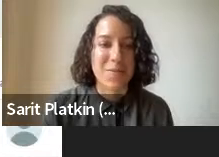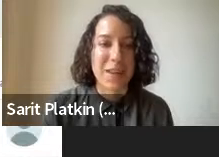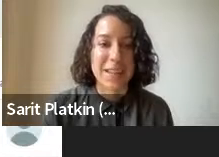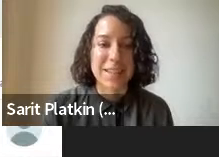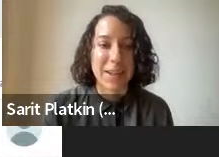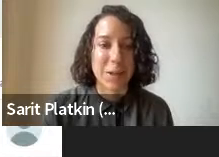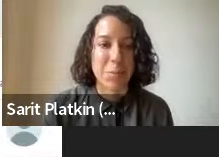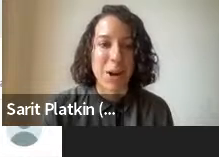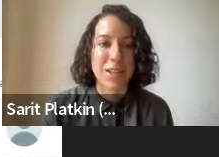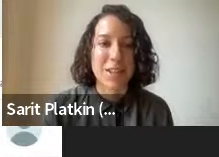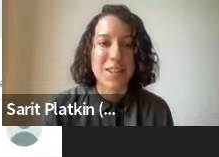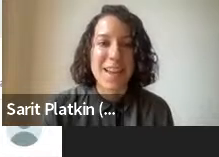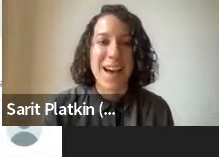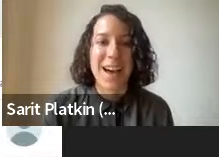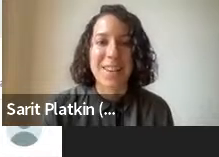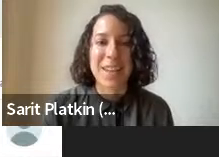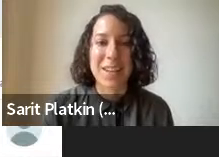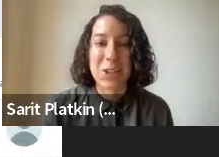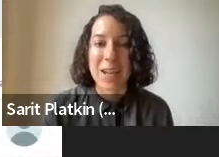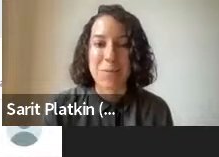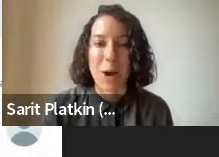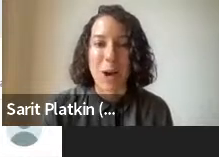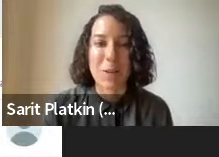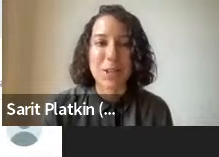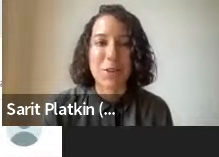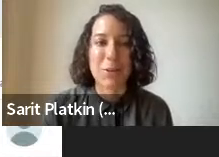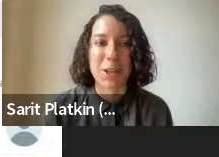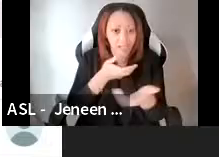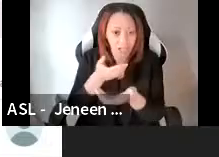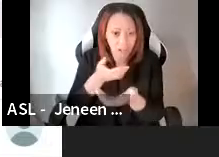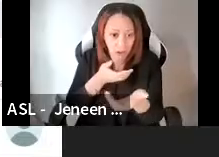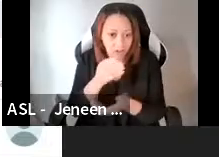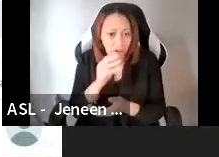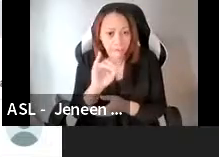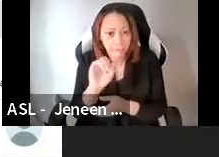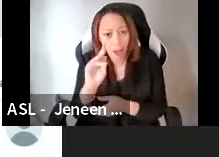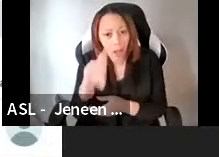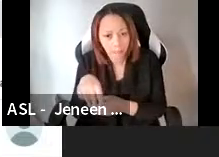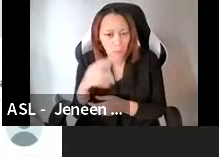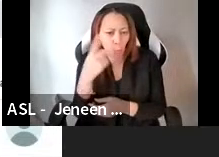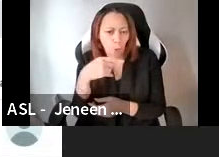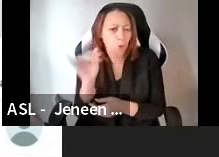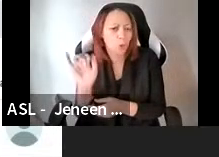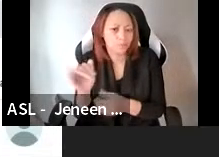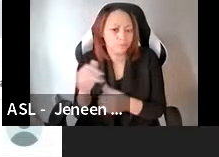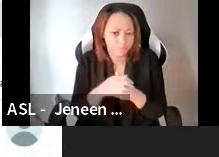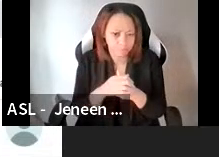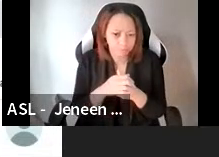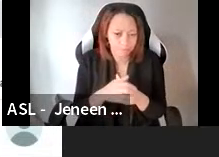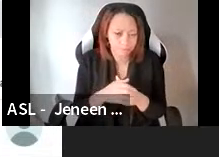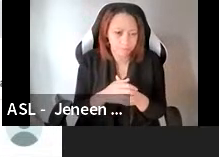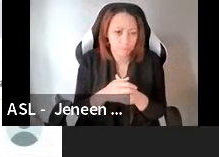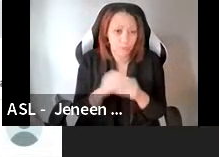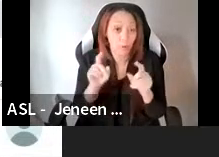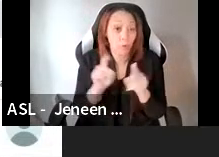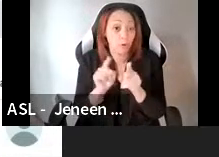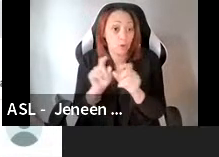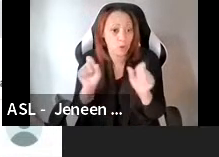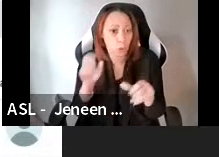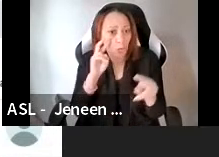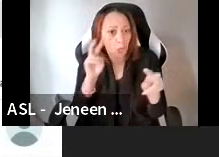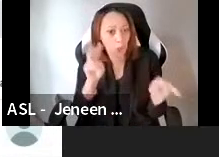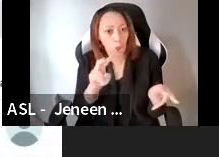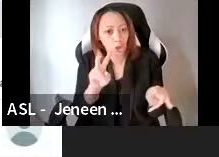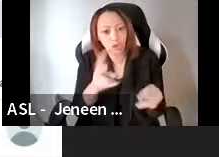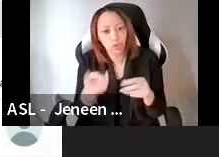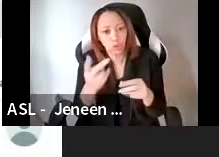the exciting part, the interactive mockups of what the data tool will look like. You can look at these 2